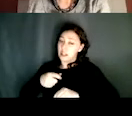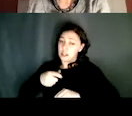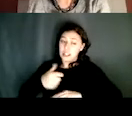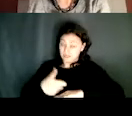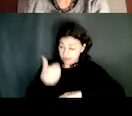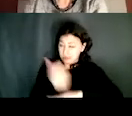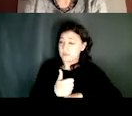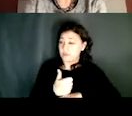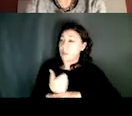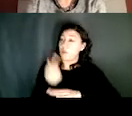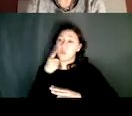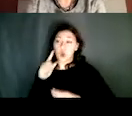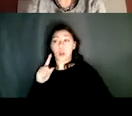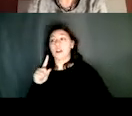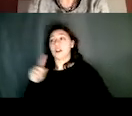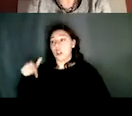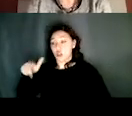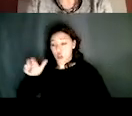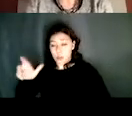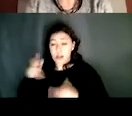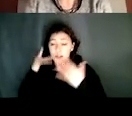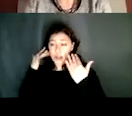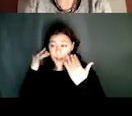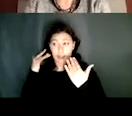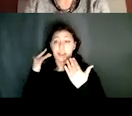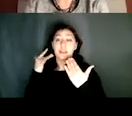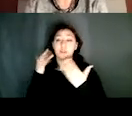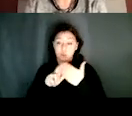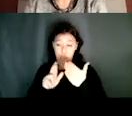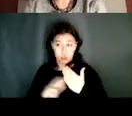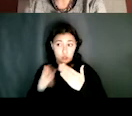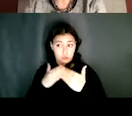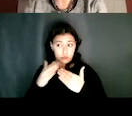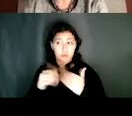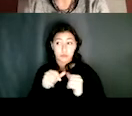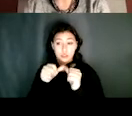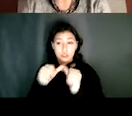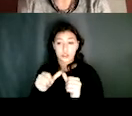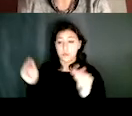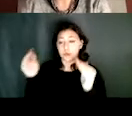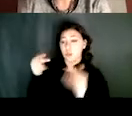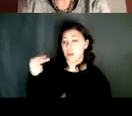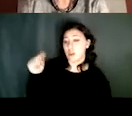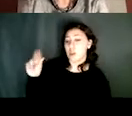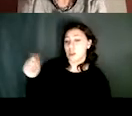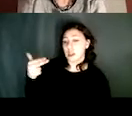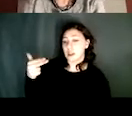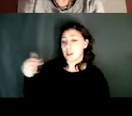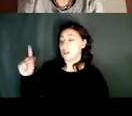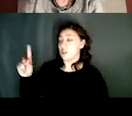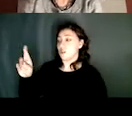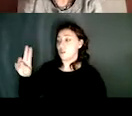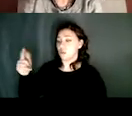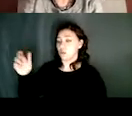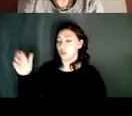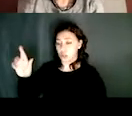Hannah Kruger has been a key volunteer for her department's teaching and outreach program in local Providence Public Schools. She